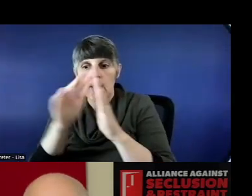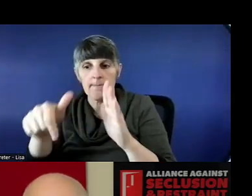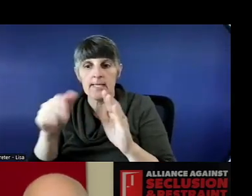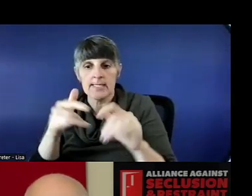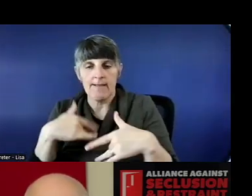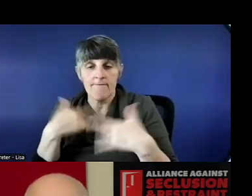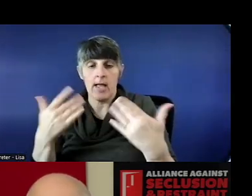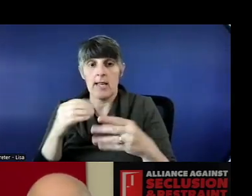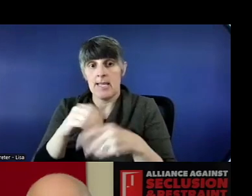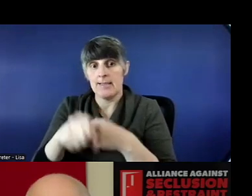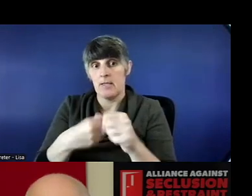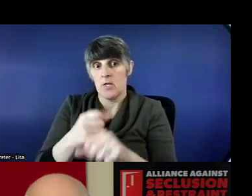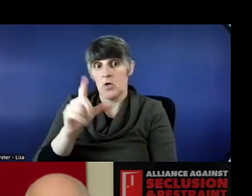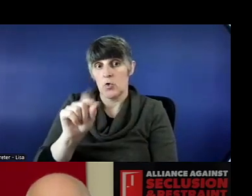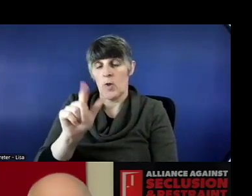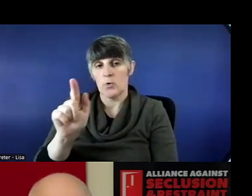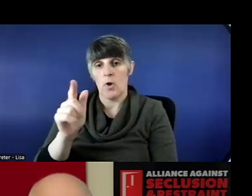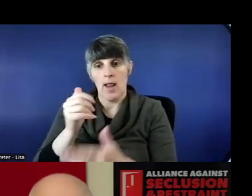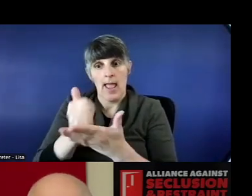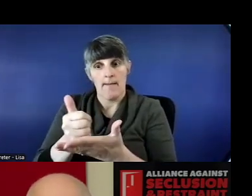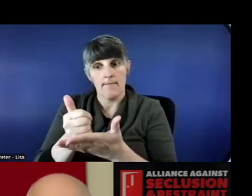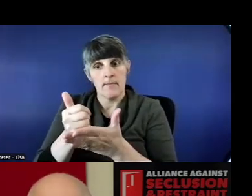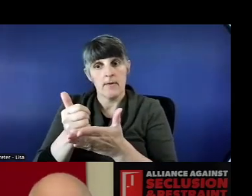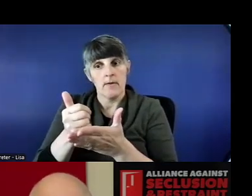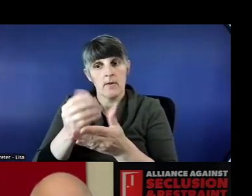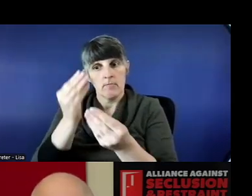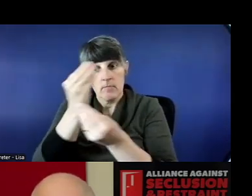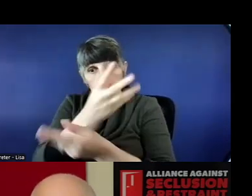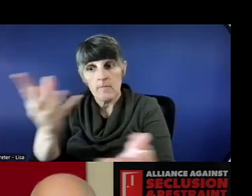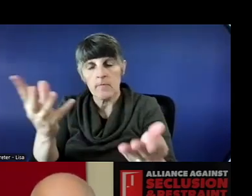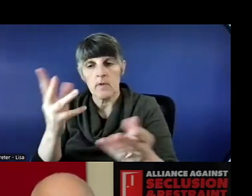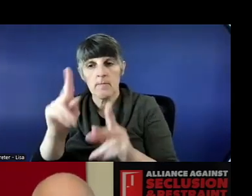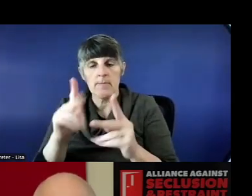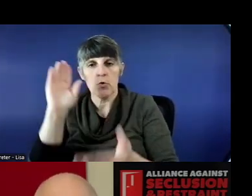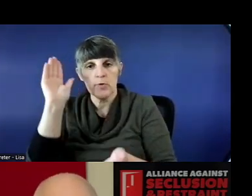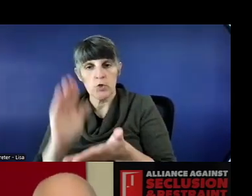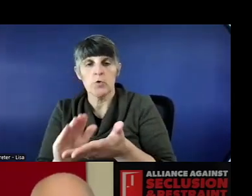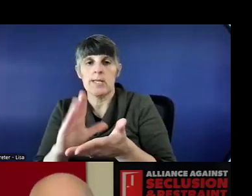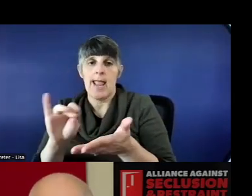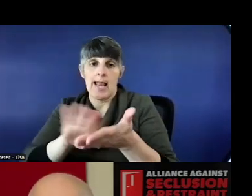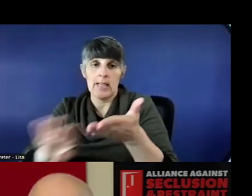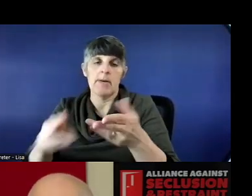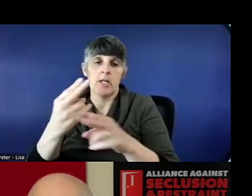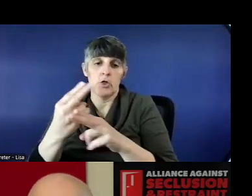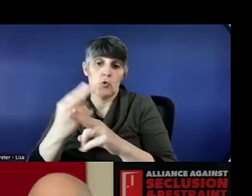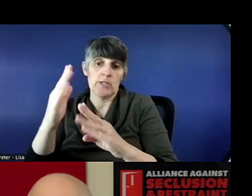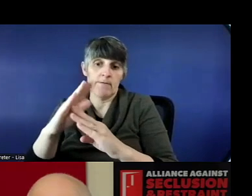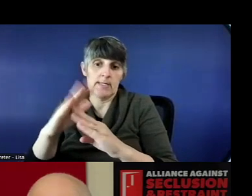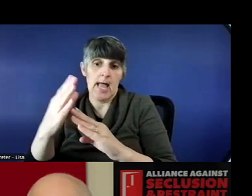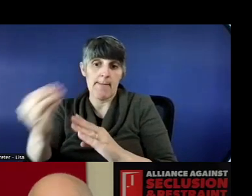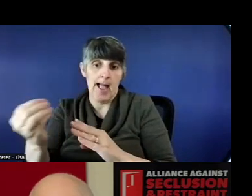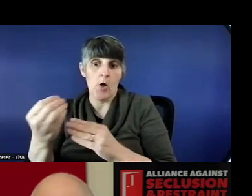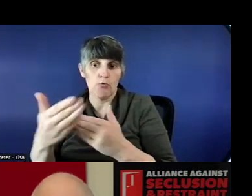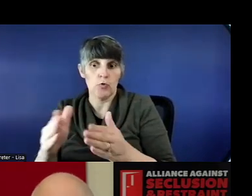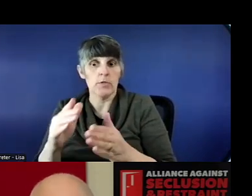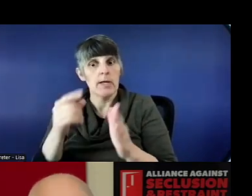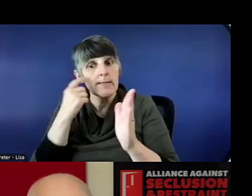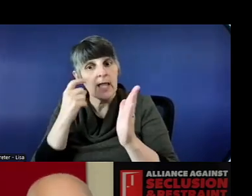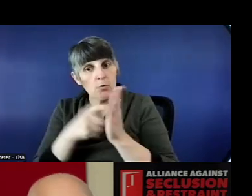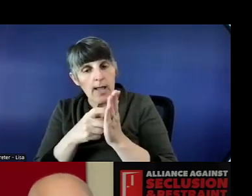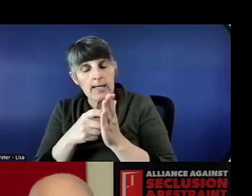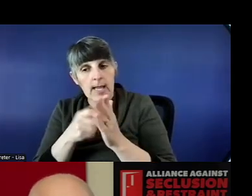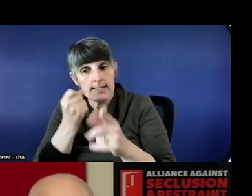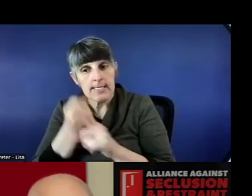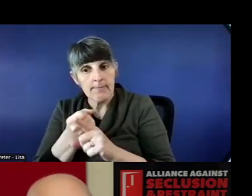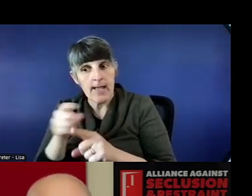in 2021, they put out guidance really aimed around reducing and eliminating the use of timeout rooms. They recognize the